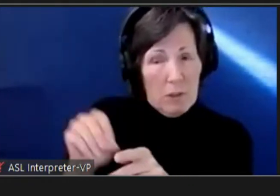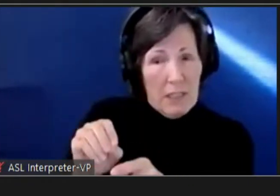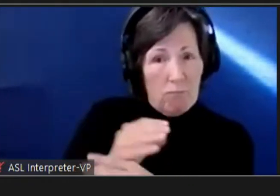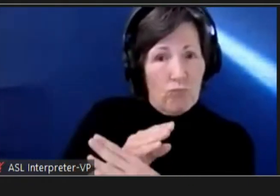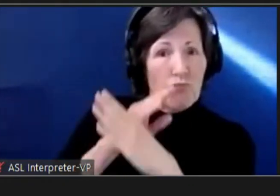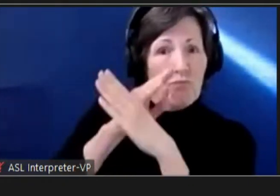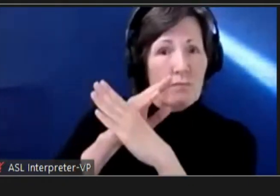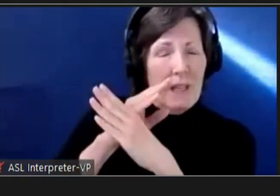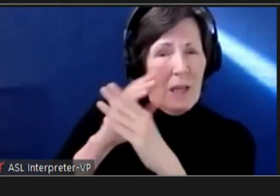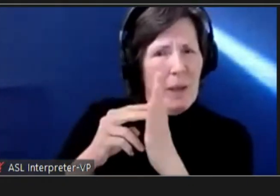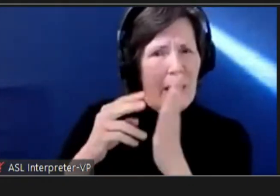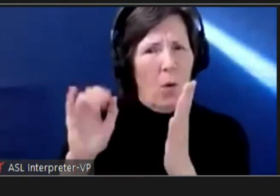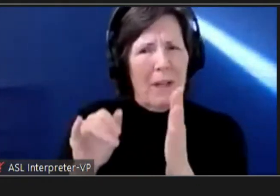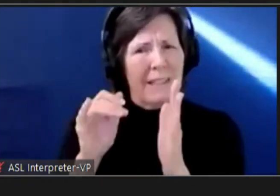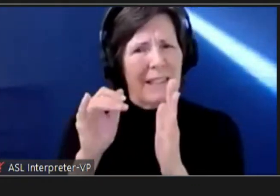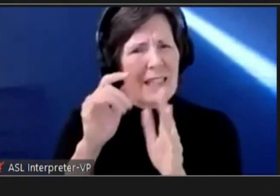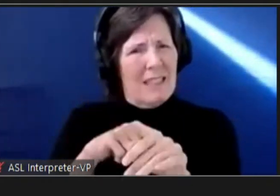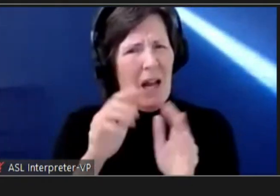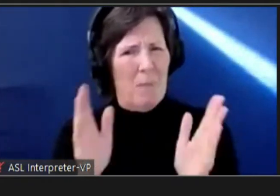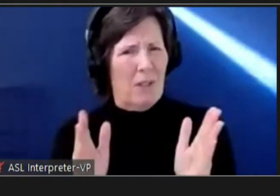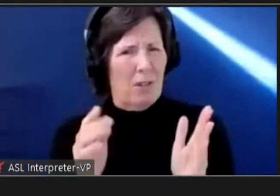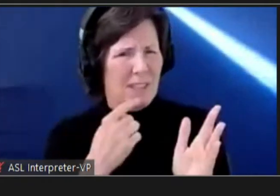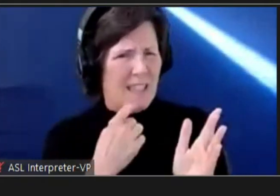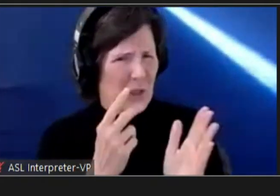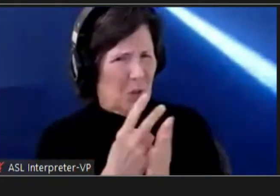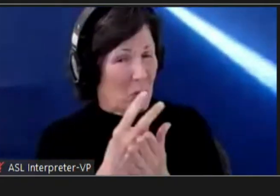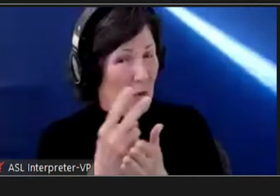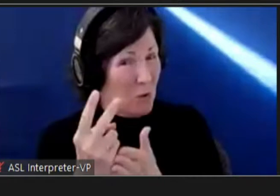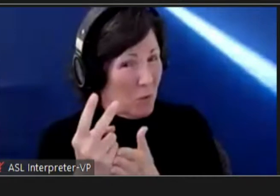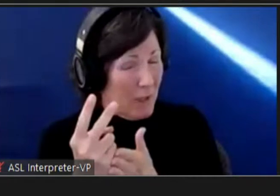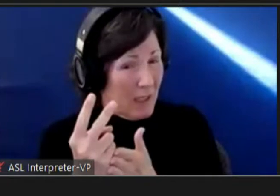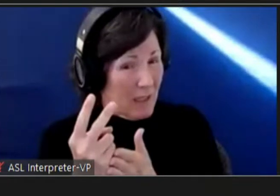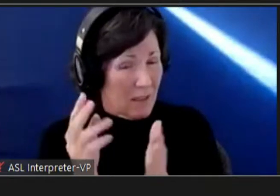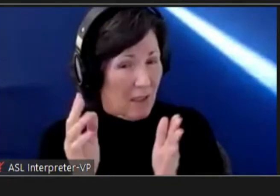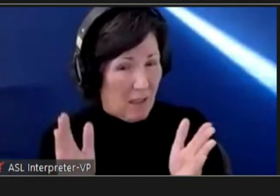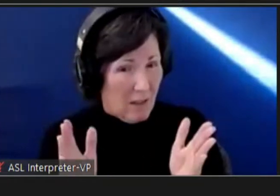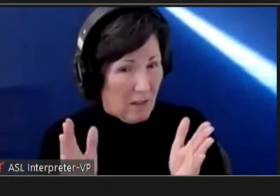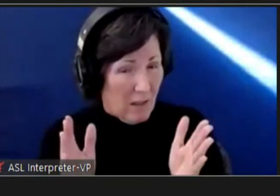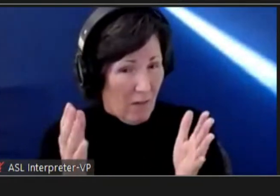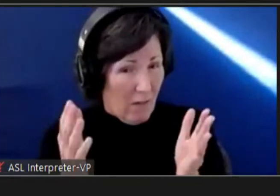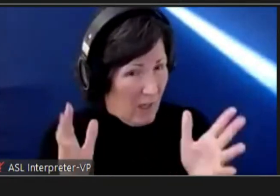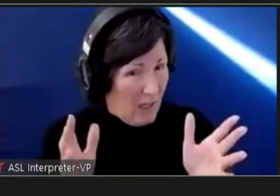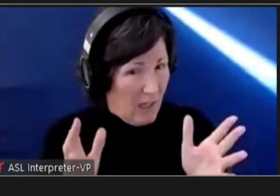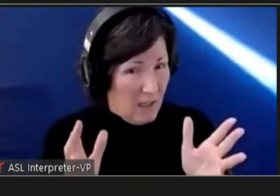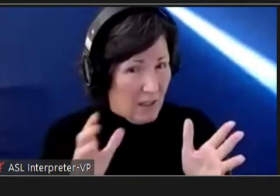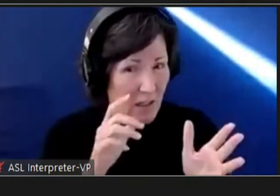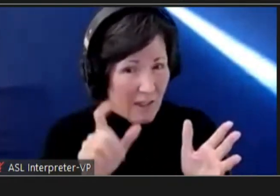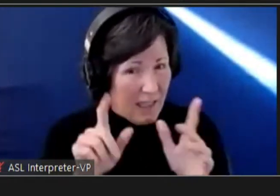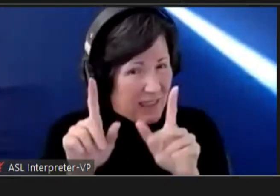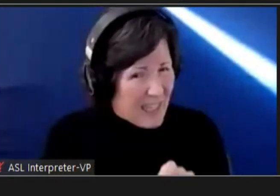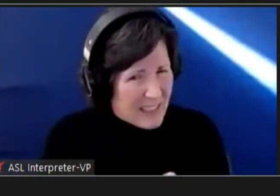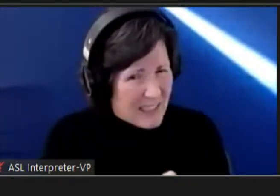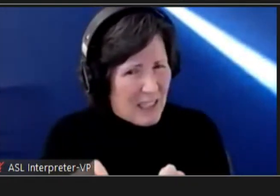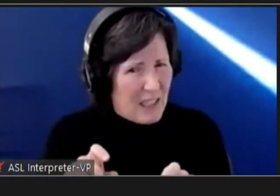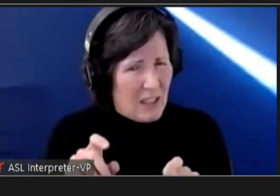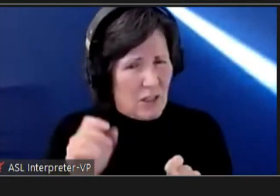So what is that time period? I know that you said there was 2 weeks, and then after that, they didn't need to get tested.